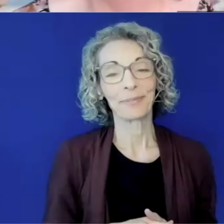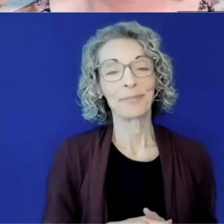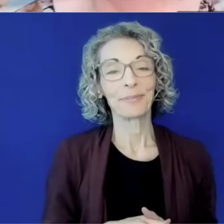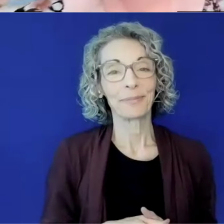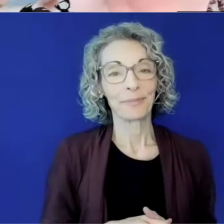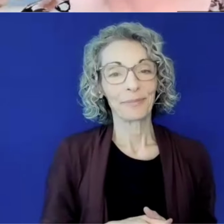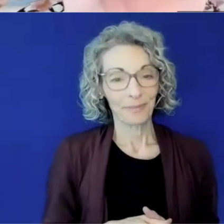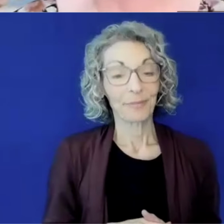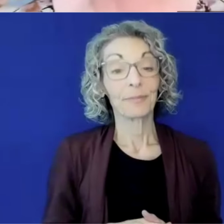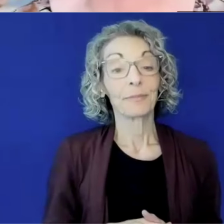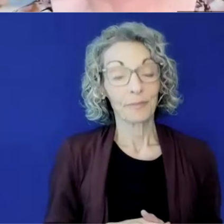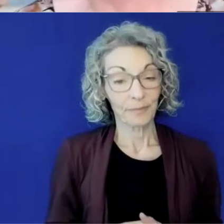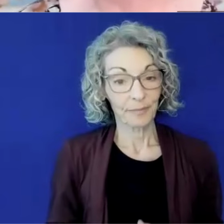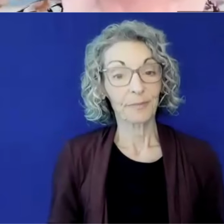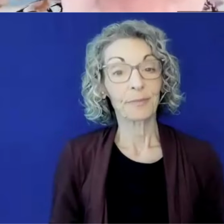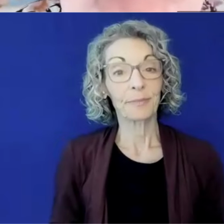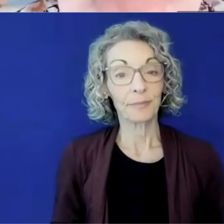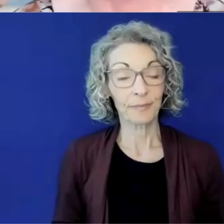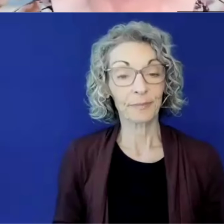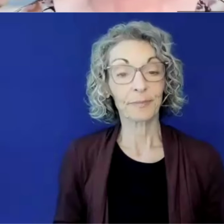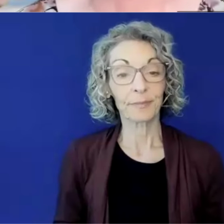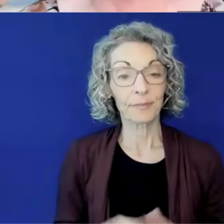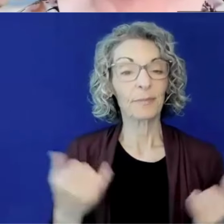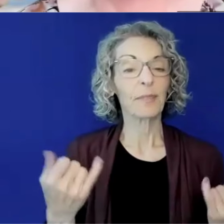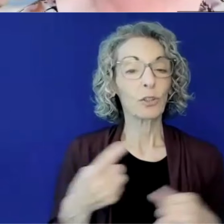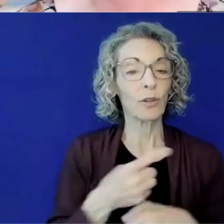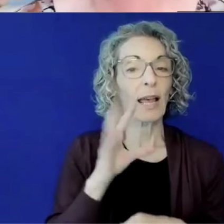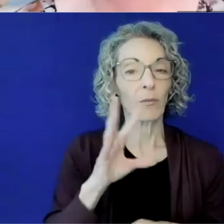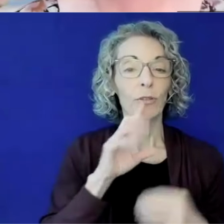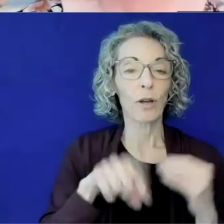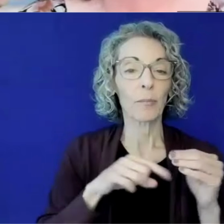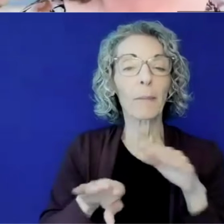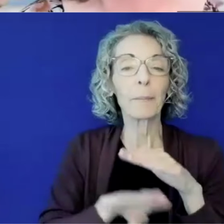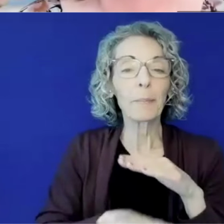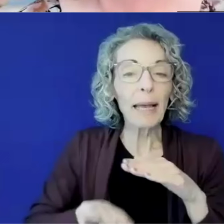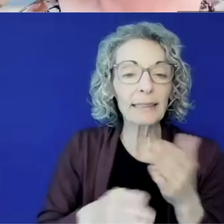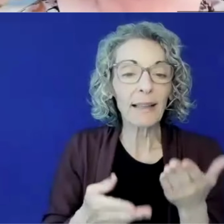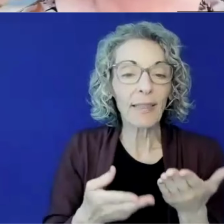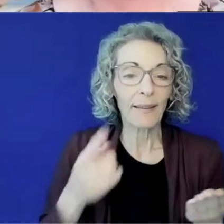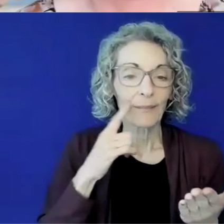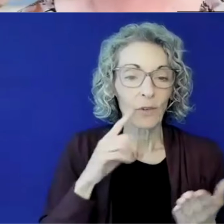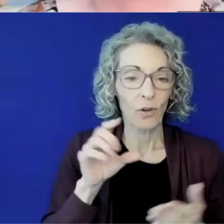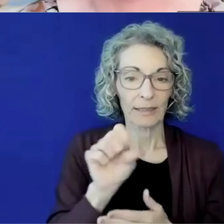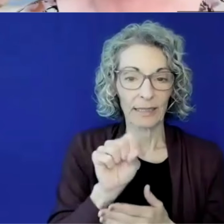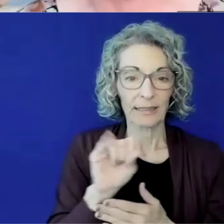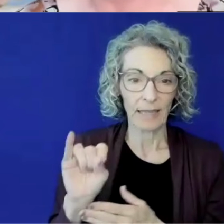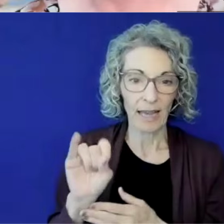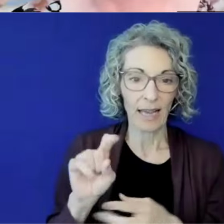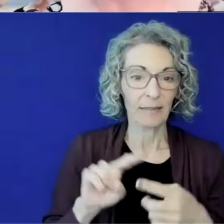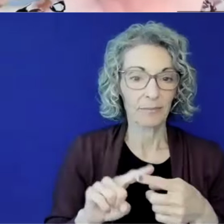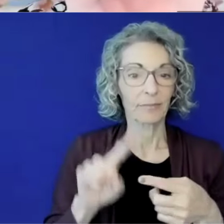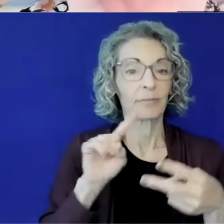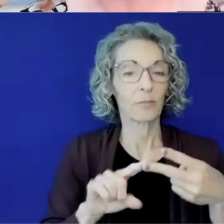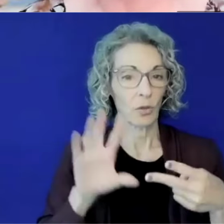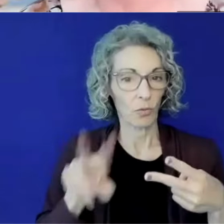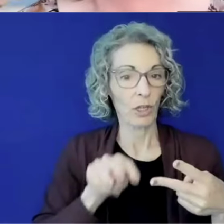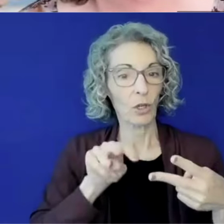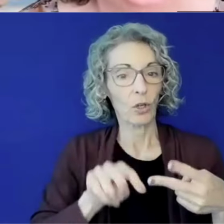So today we're really going to focus on the basics for SSI. We're going to take a look at an SSI